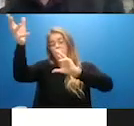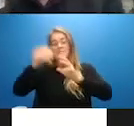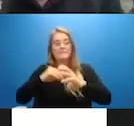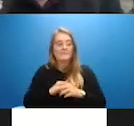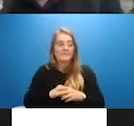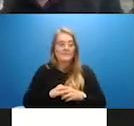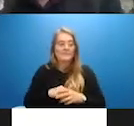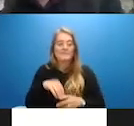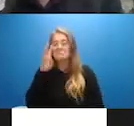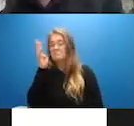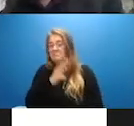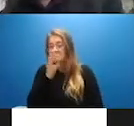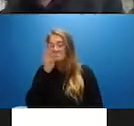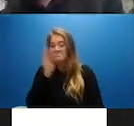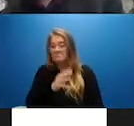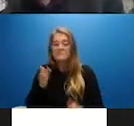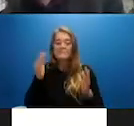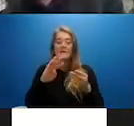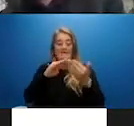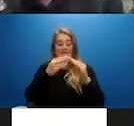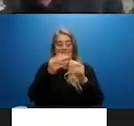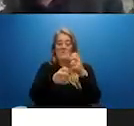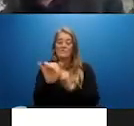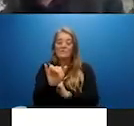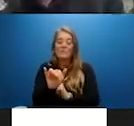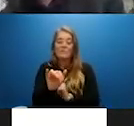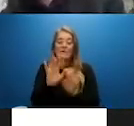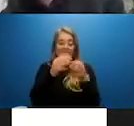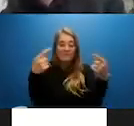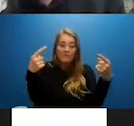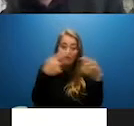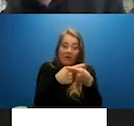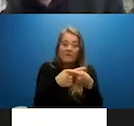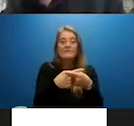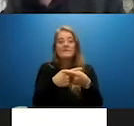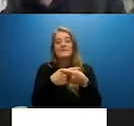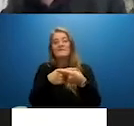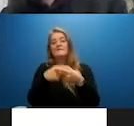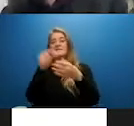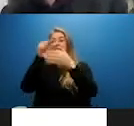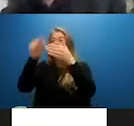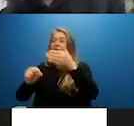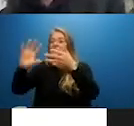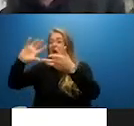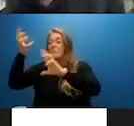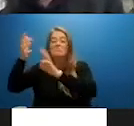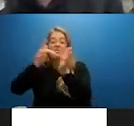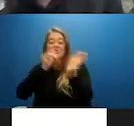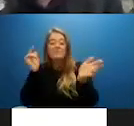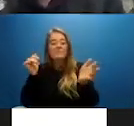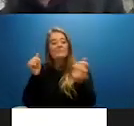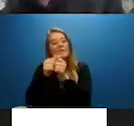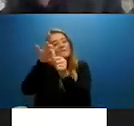And families aren't born that way. The community problems, the conflict between families, the corruption and governance created by the voting